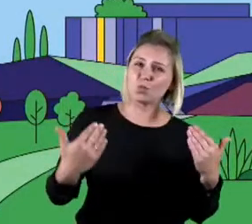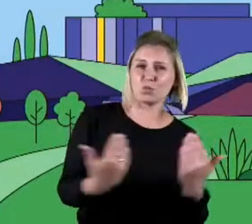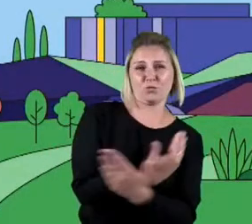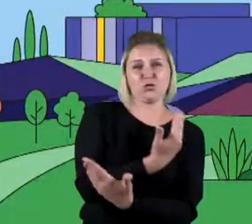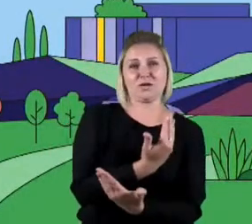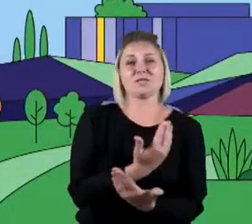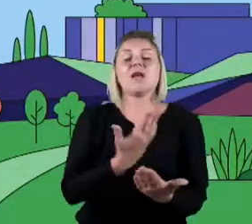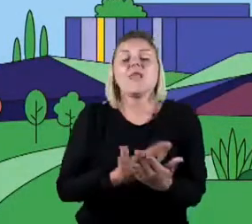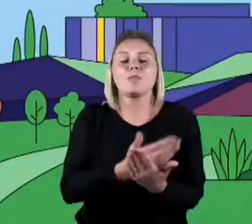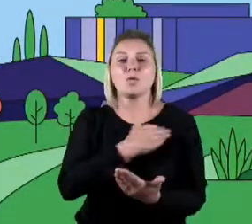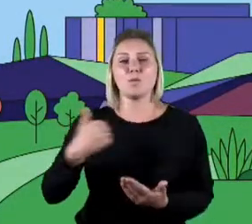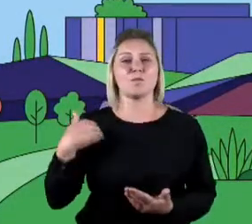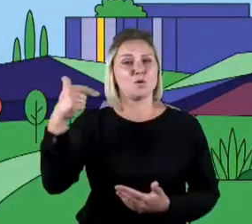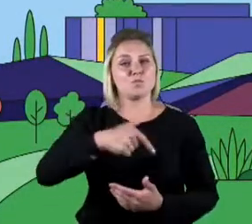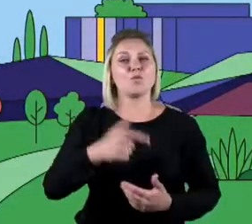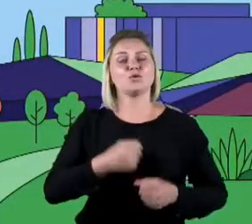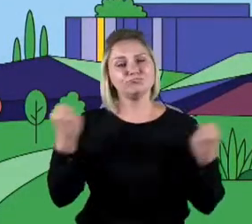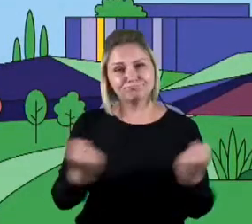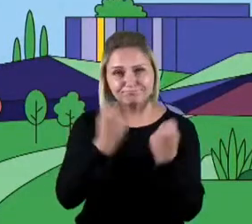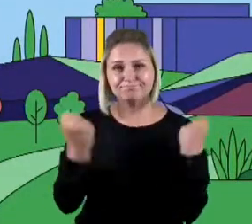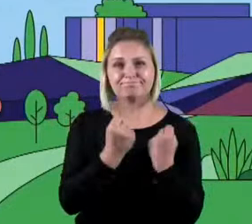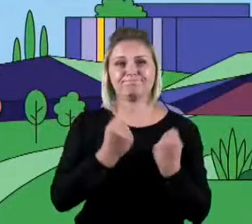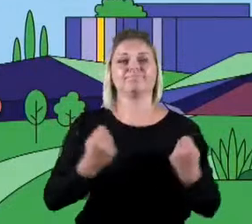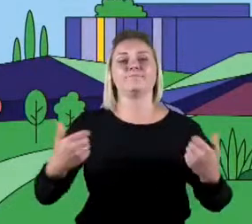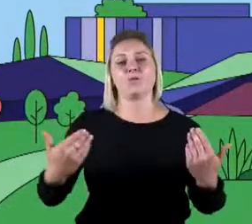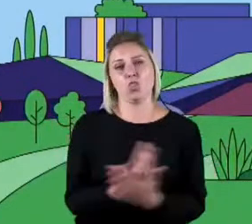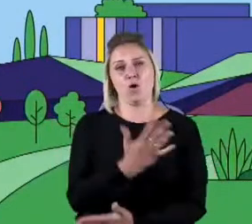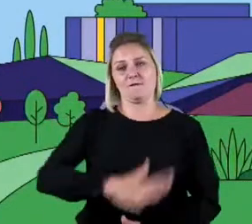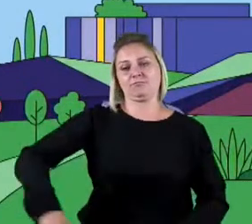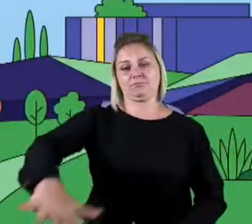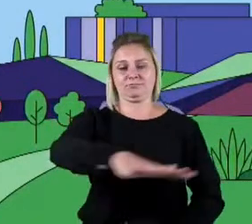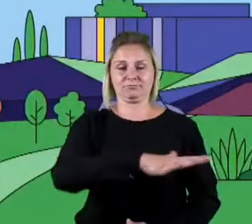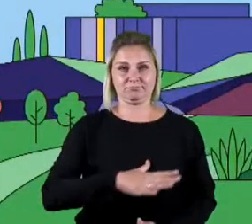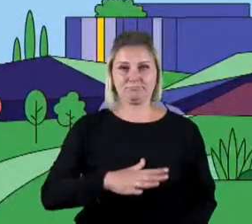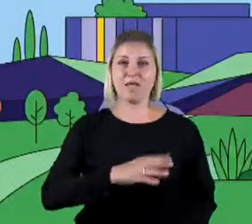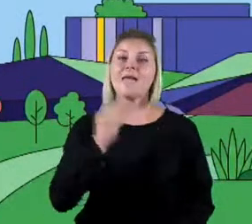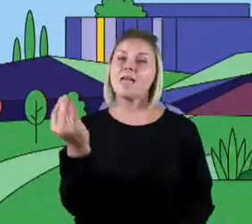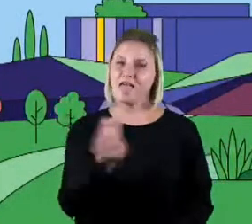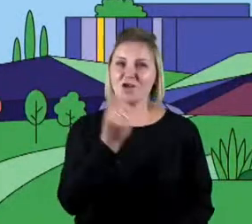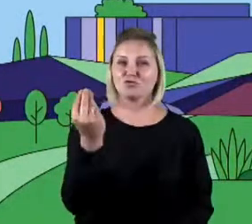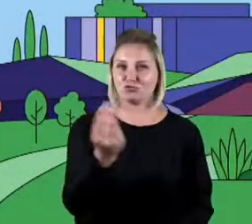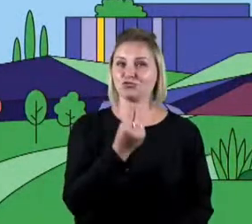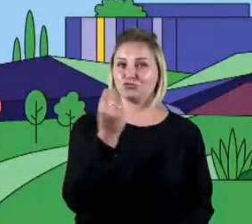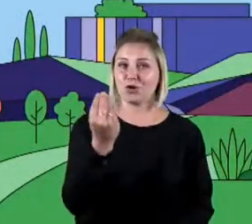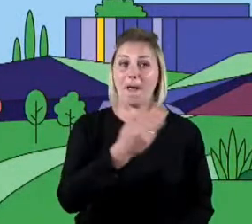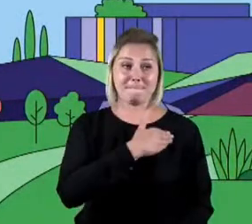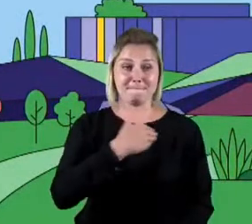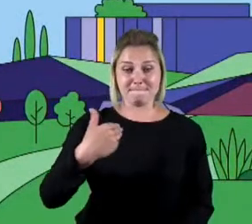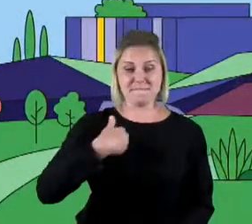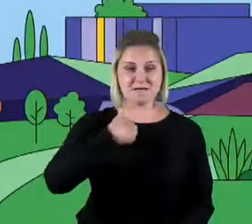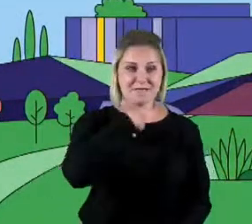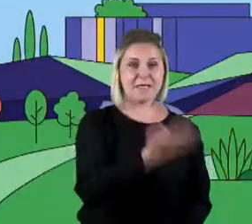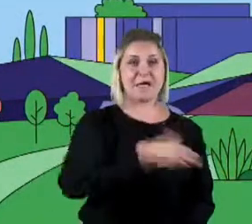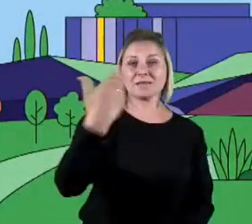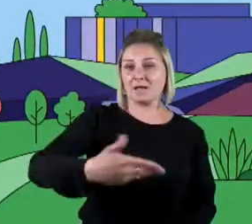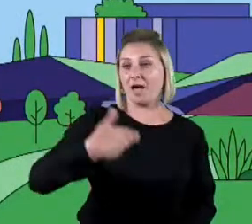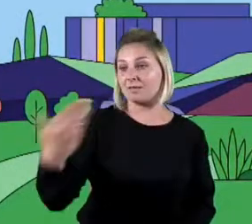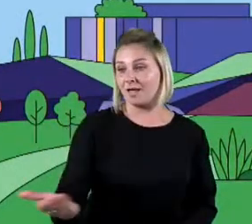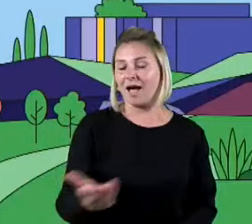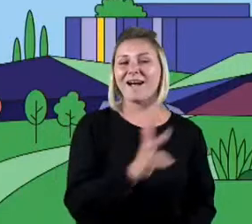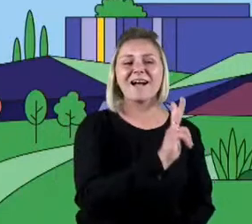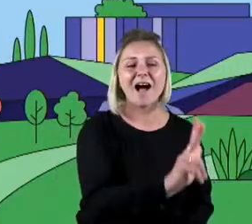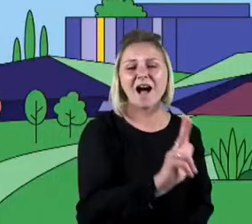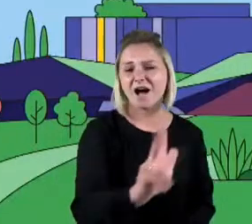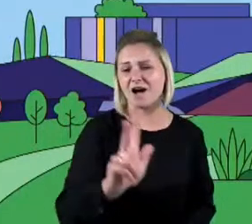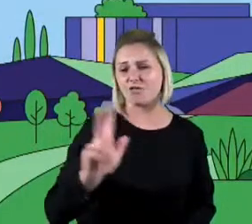that creates know-how, and for this to happen, we need to create infrastructure. One more thing, we have given each child